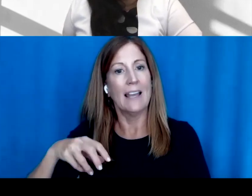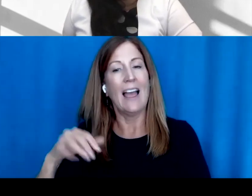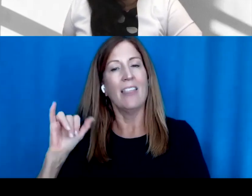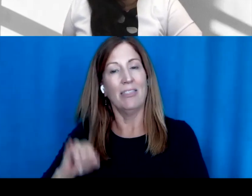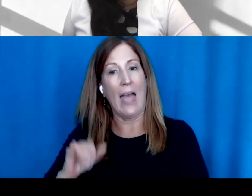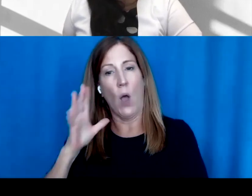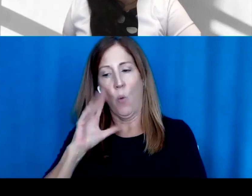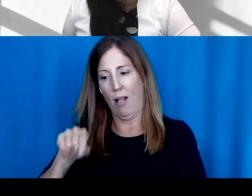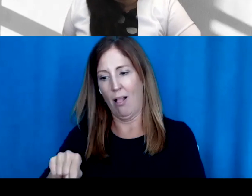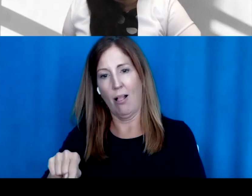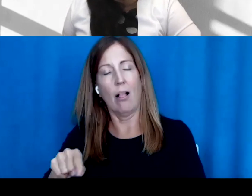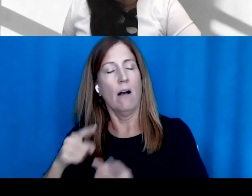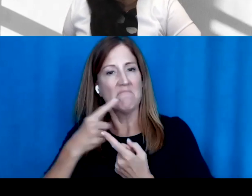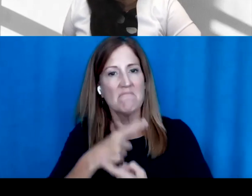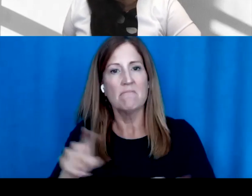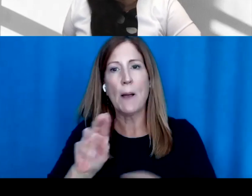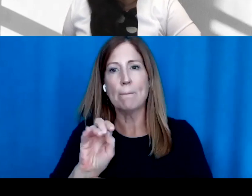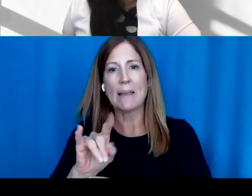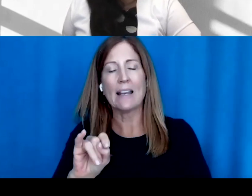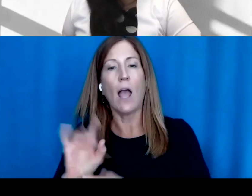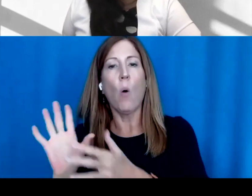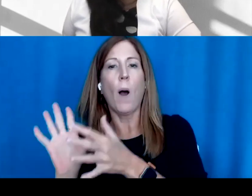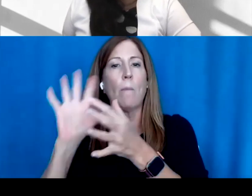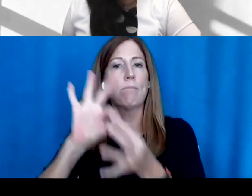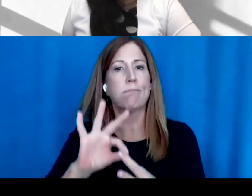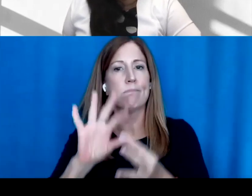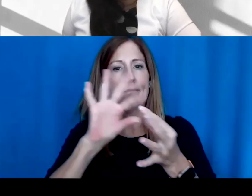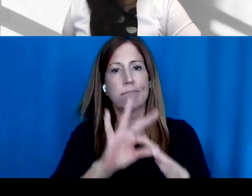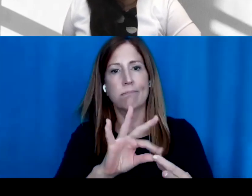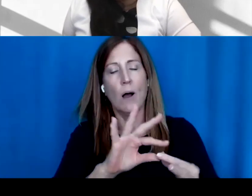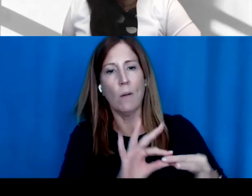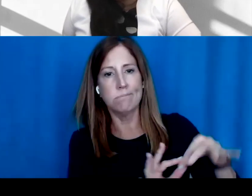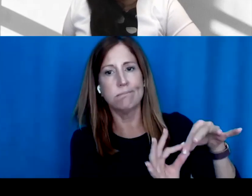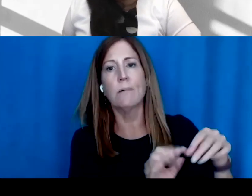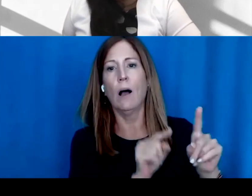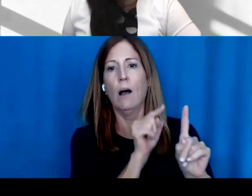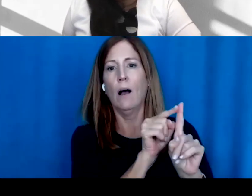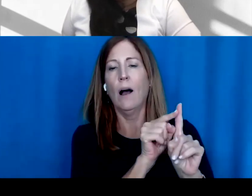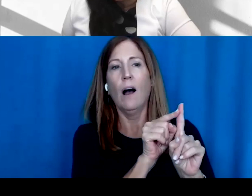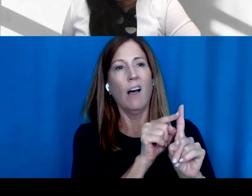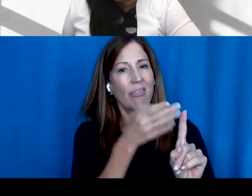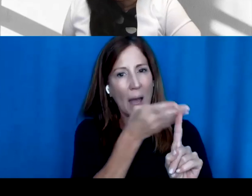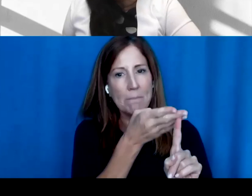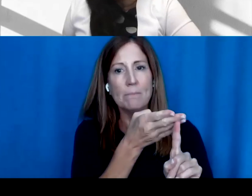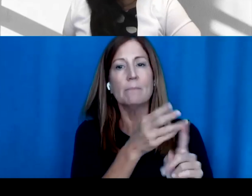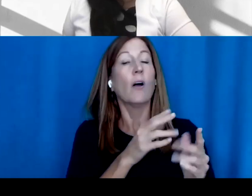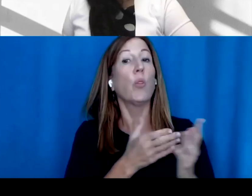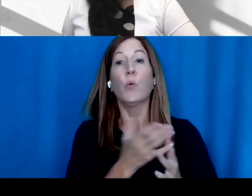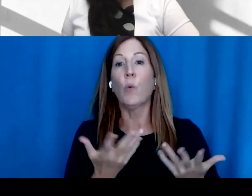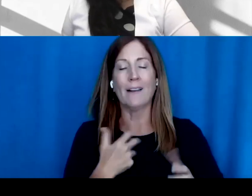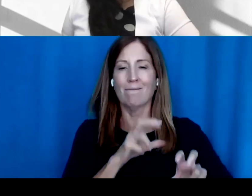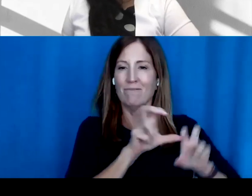going to hit the media, and that is going to affect investors, stockholders,